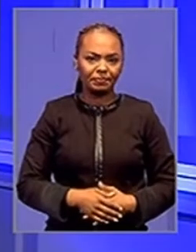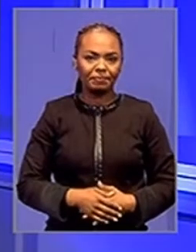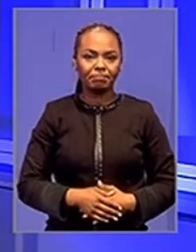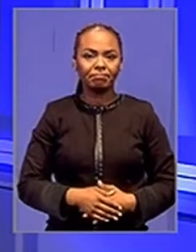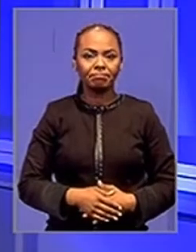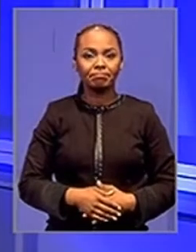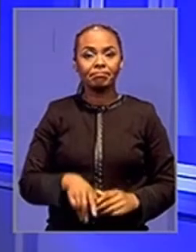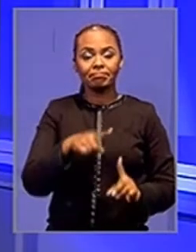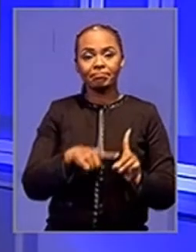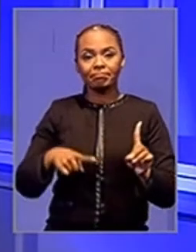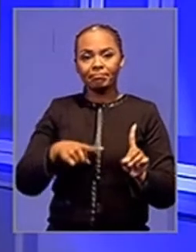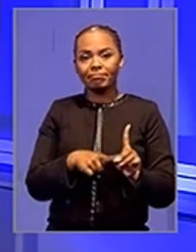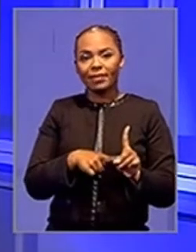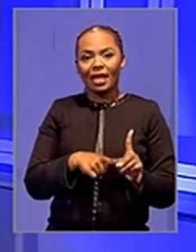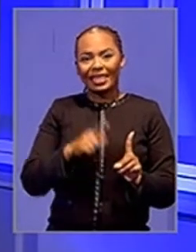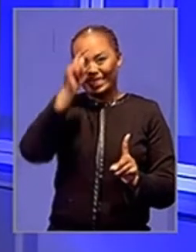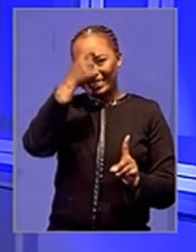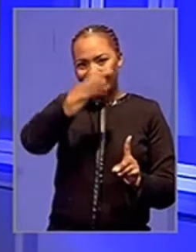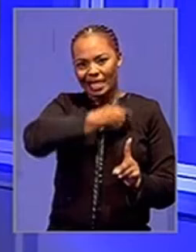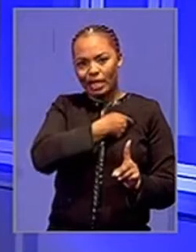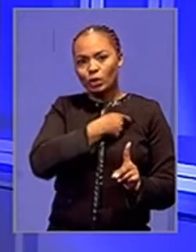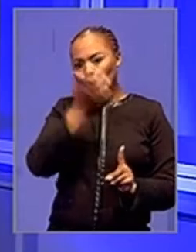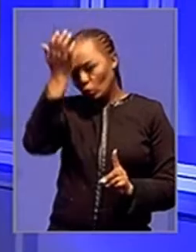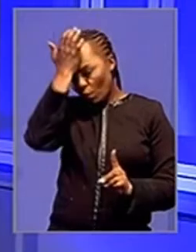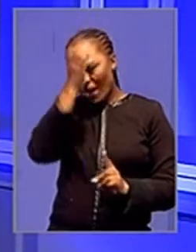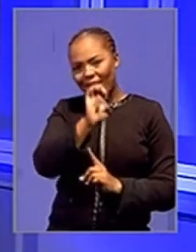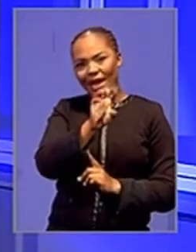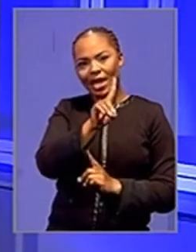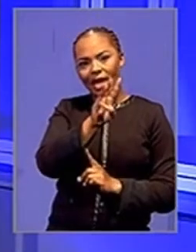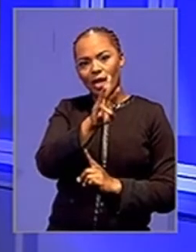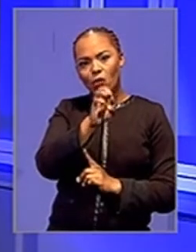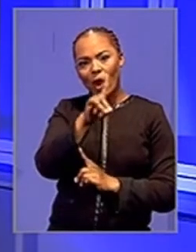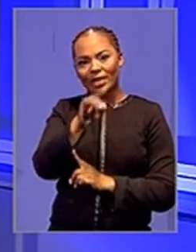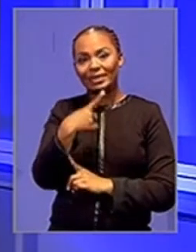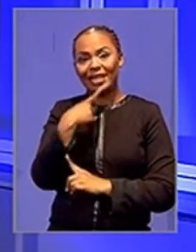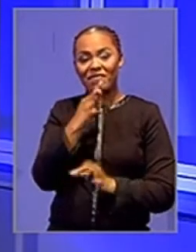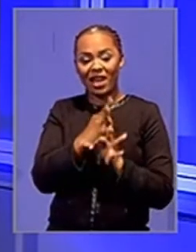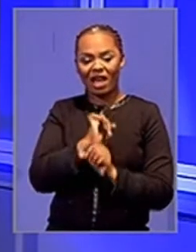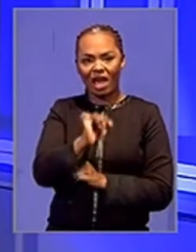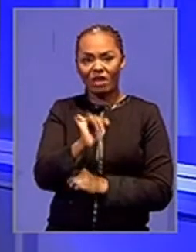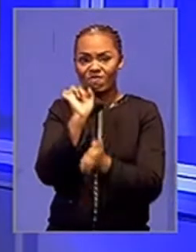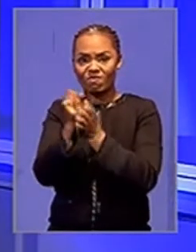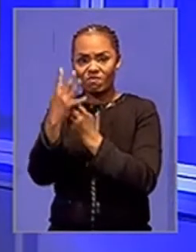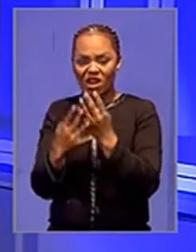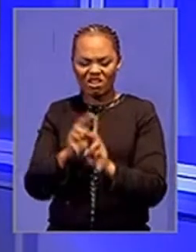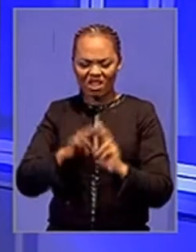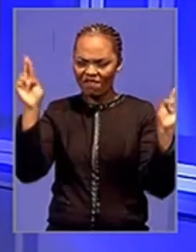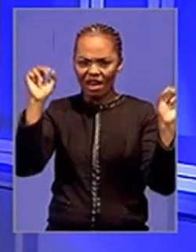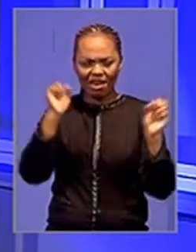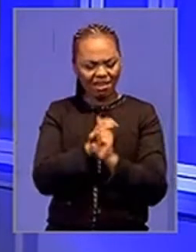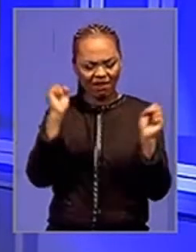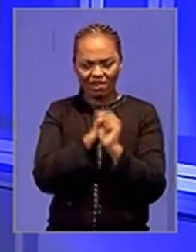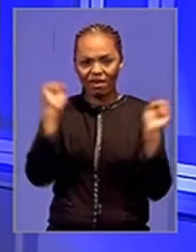Maikutlo a Edward Zuma e le mora mo presidente wa mehleng Jacob Zuma ke hore ntatae a keke ya tjhankaneng ha fela yena a ntse a phela mme le mmedi